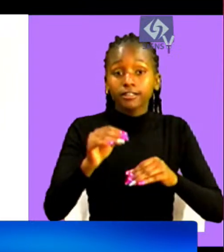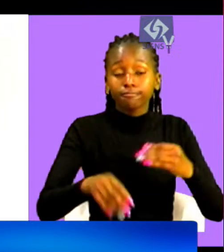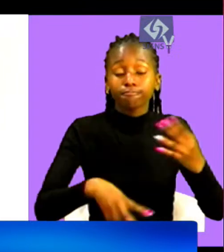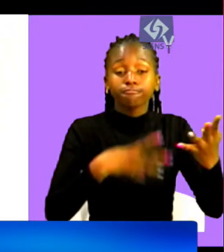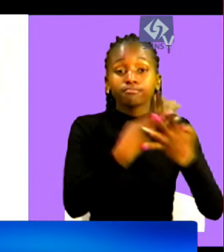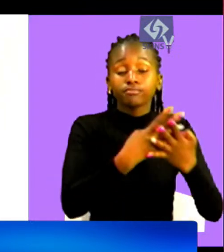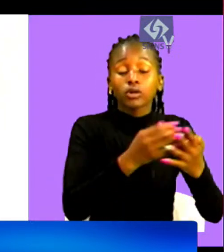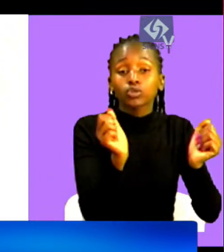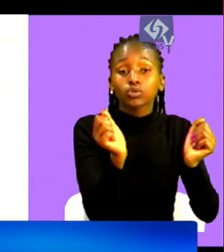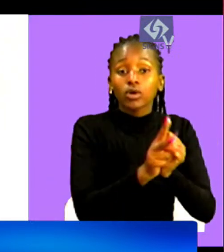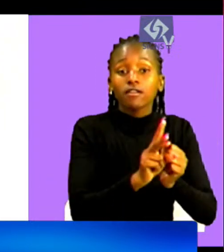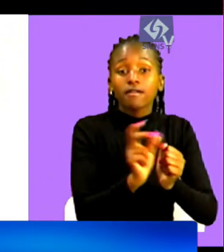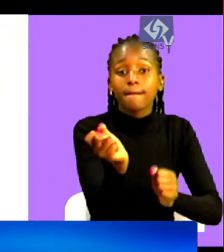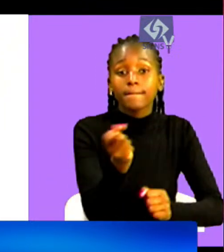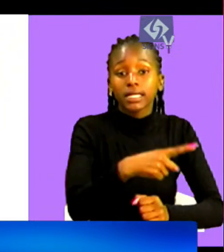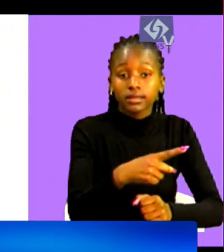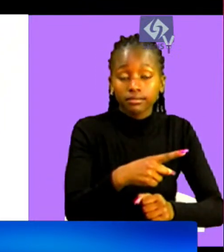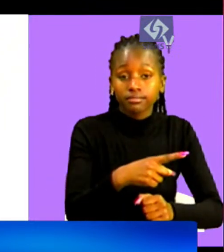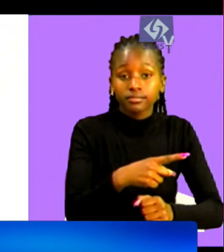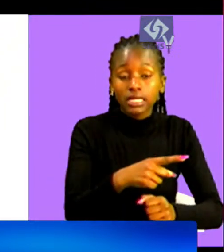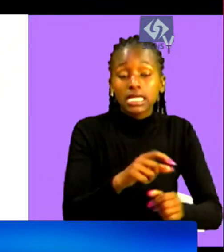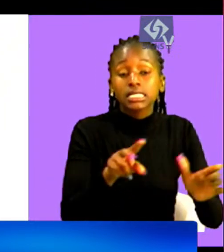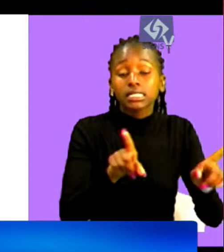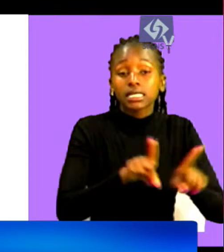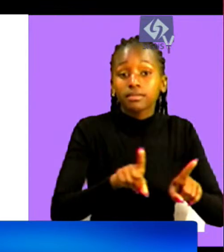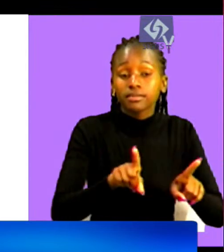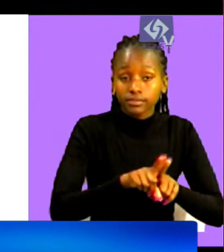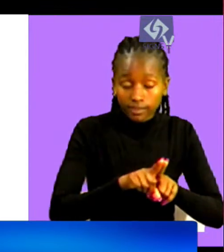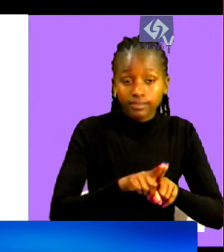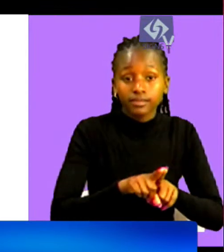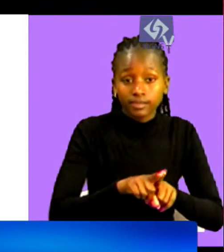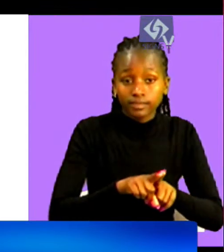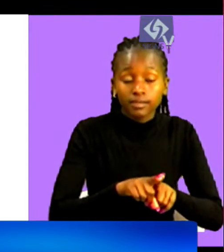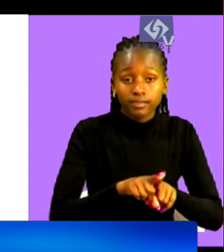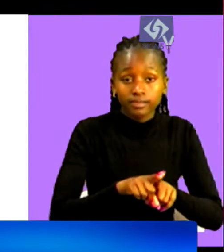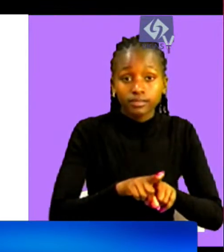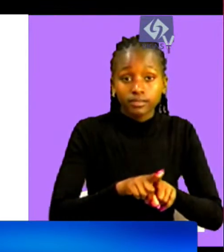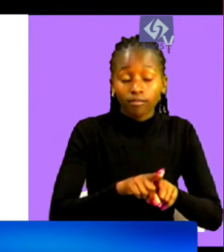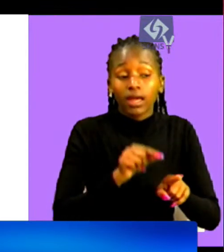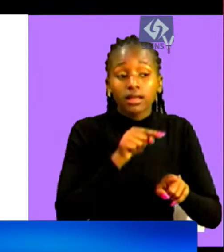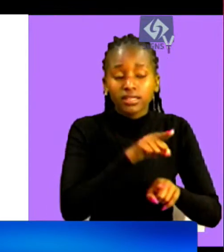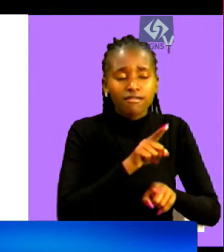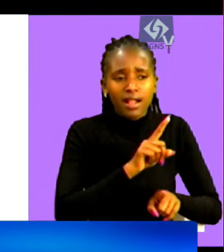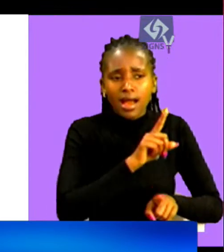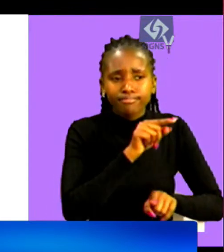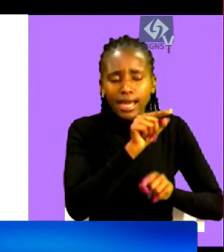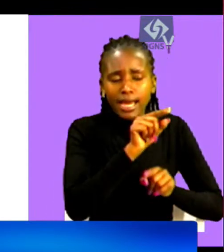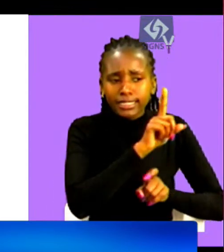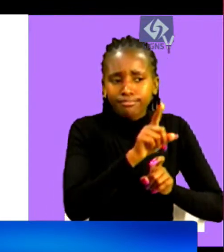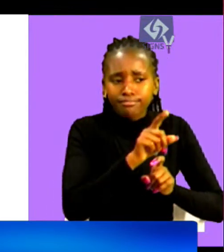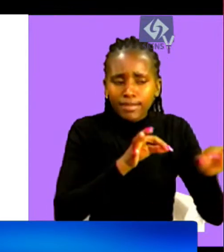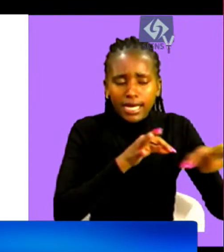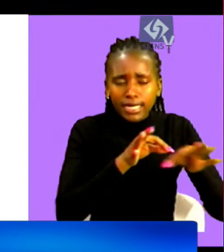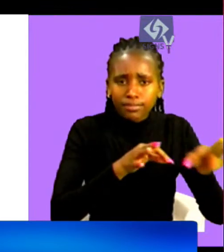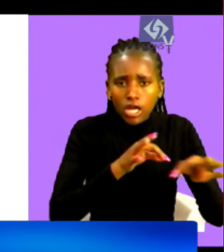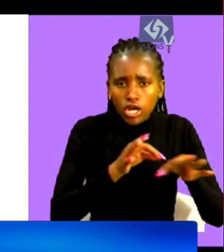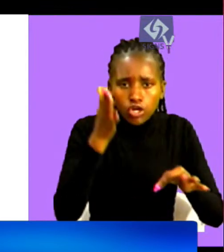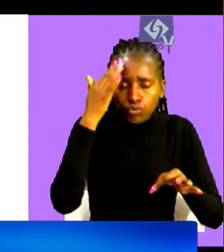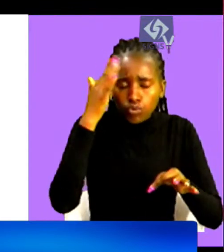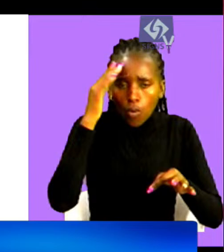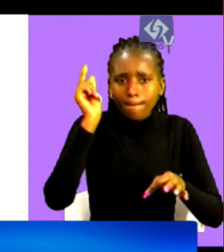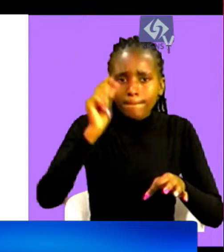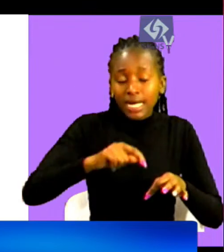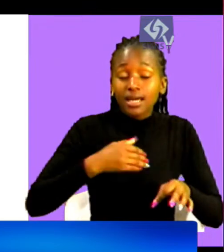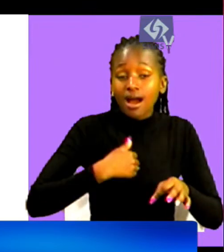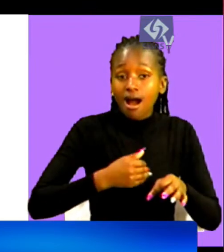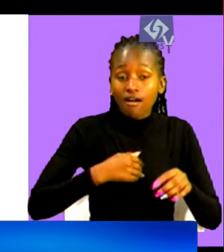imprisonment, while in respect to count 3, the accused person's explanation of not knowing the need for a license from the